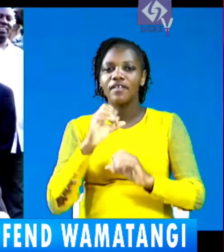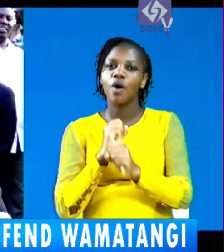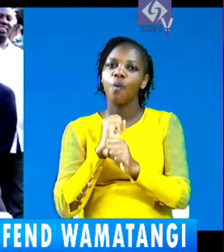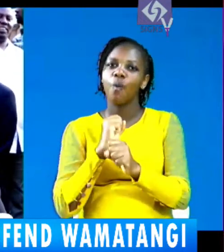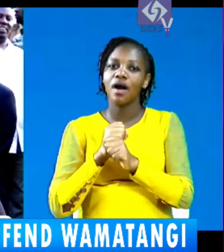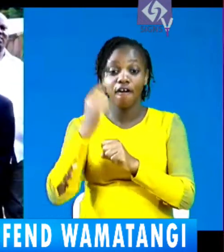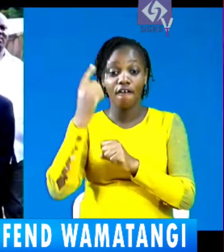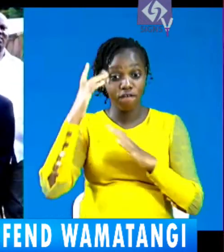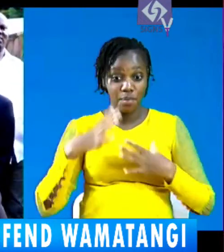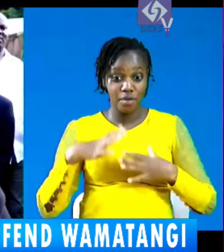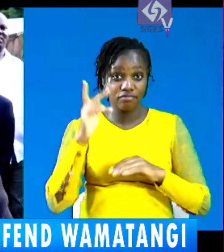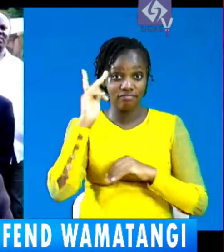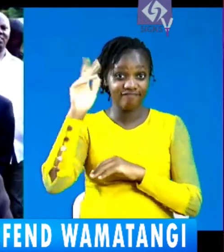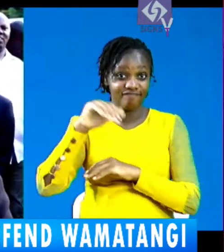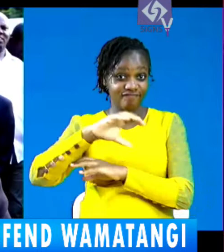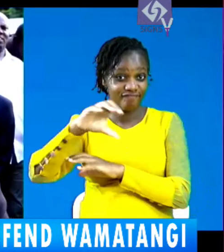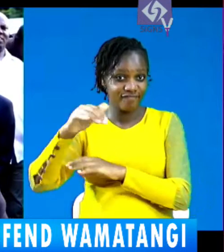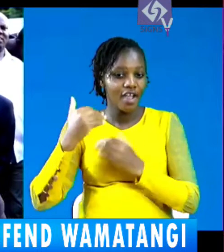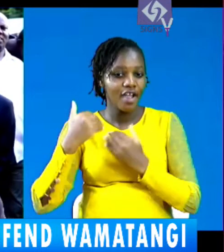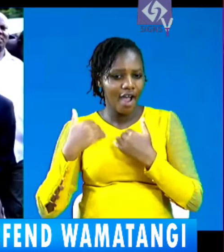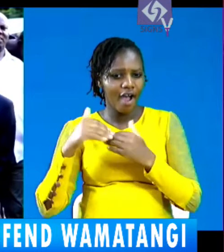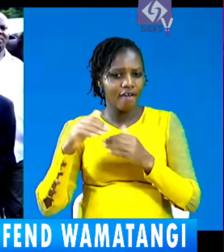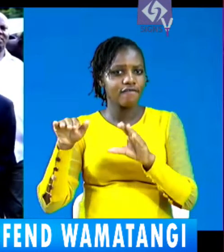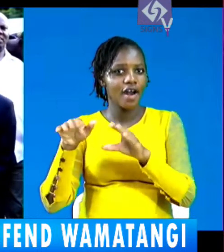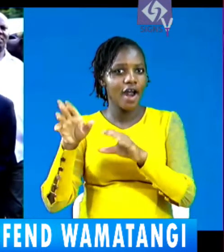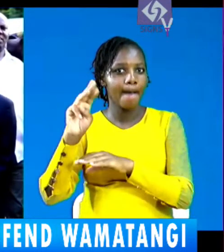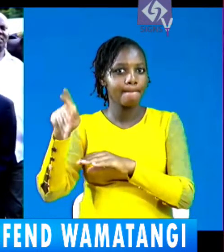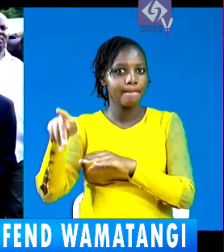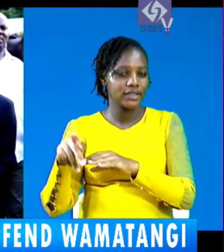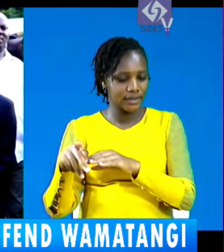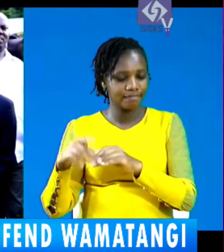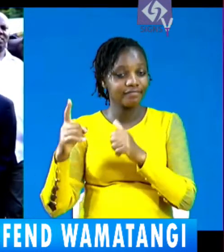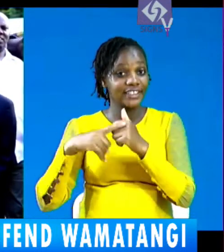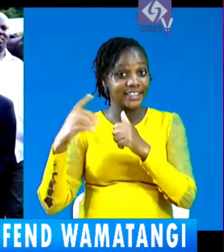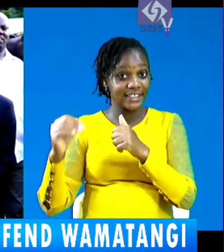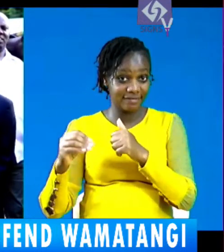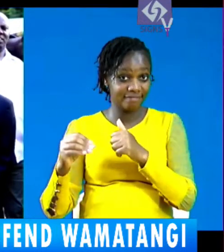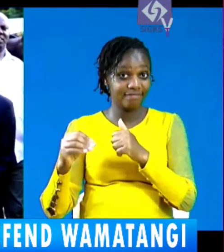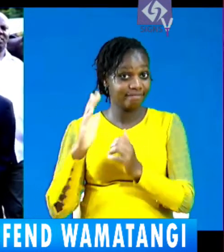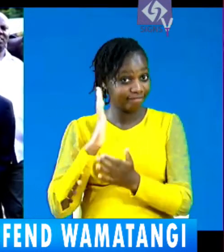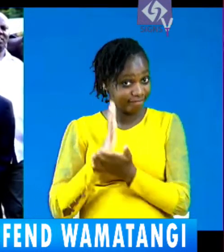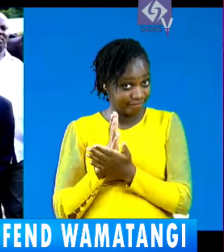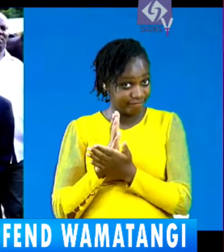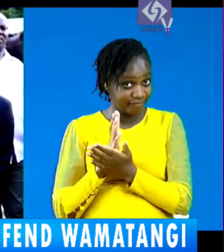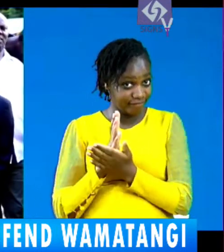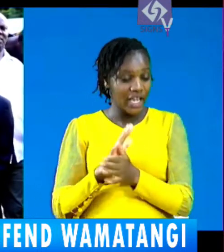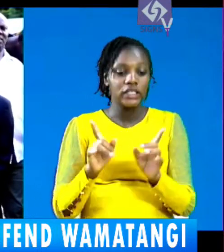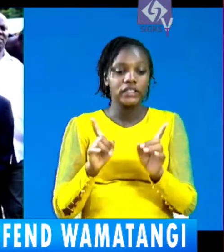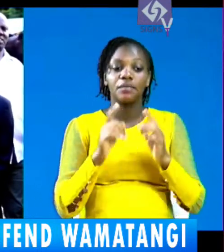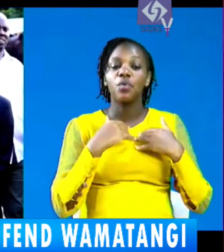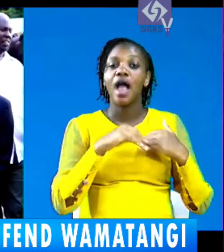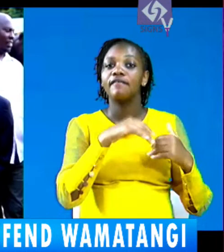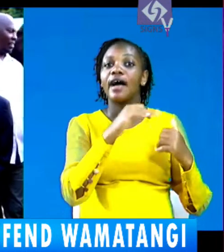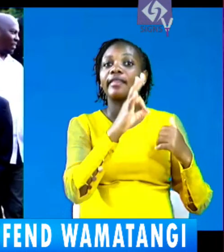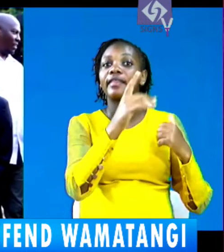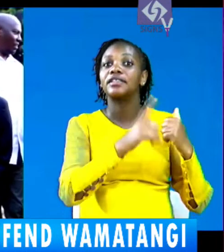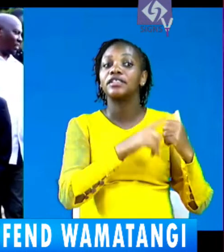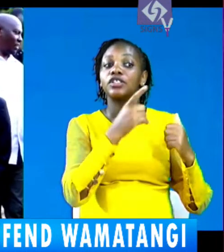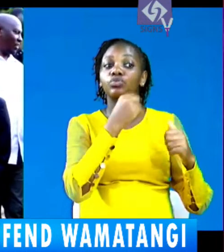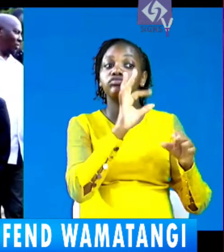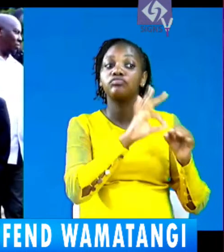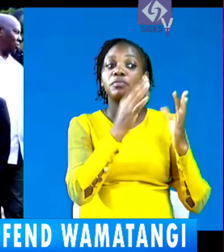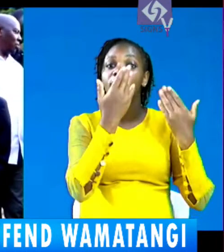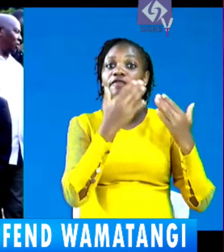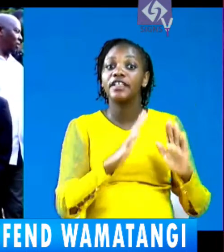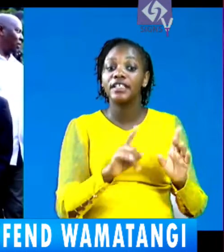the people of Kiambu. We have the elected members of the county assembly, 60 of us. We have the 36 members that are elected,